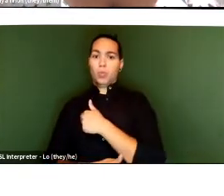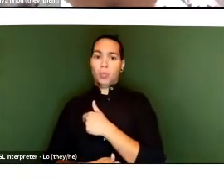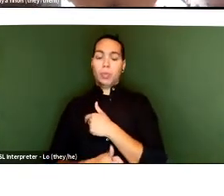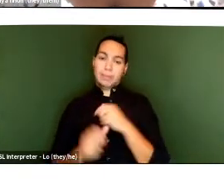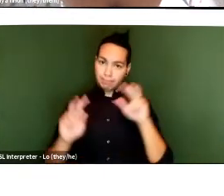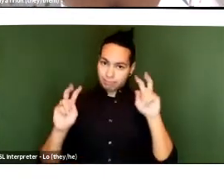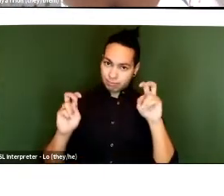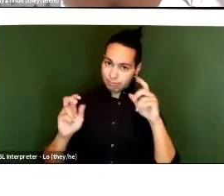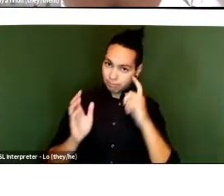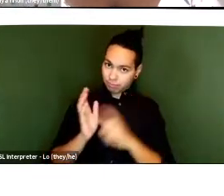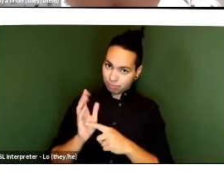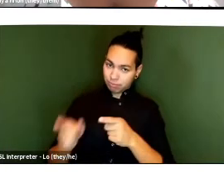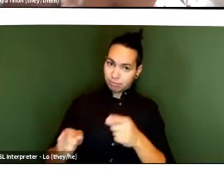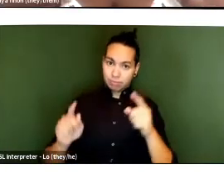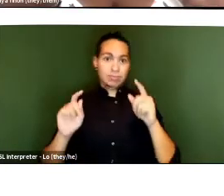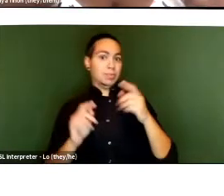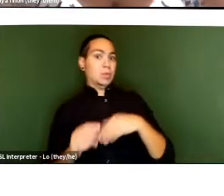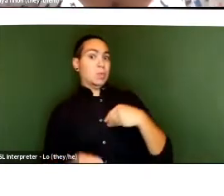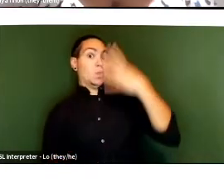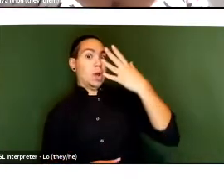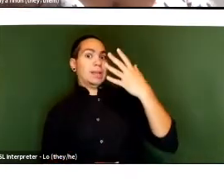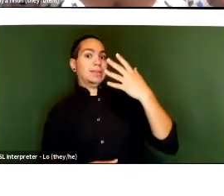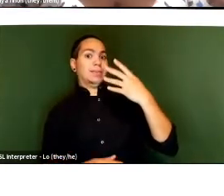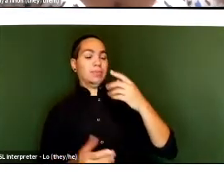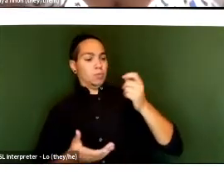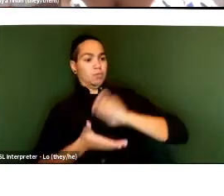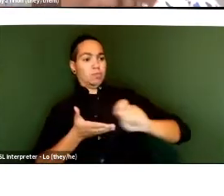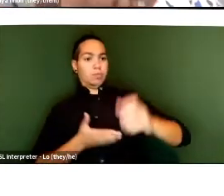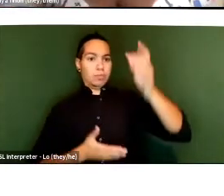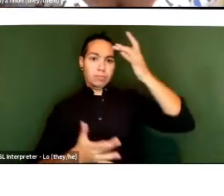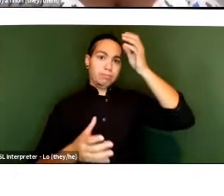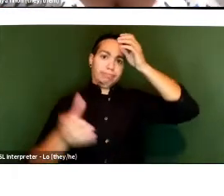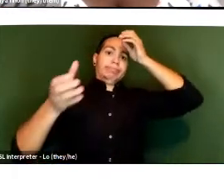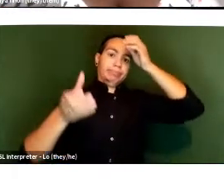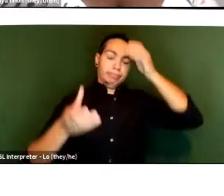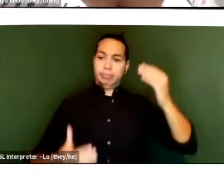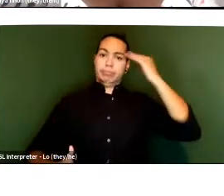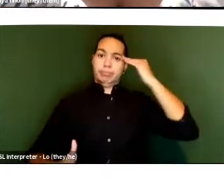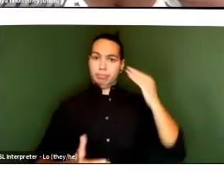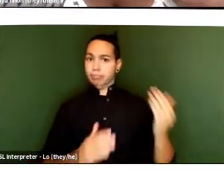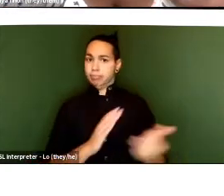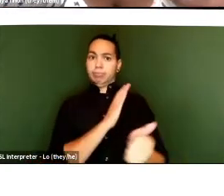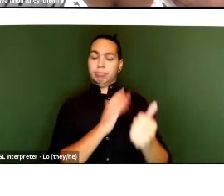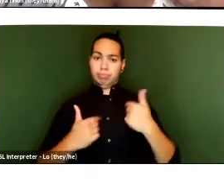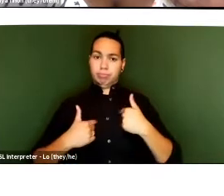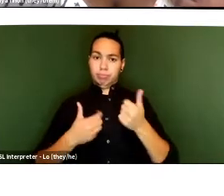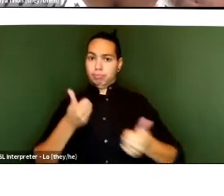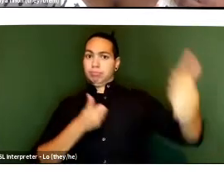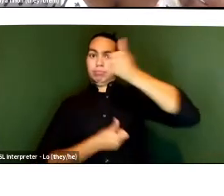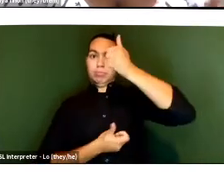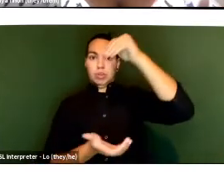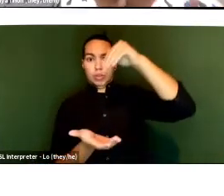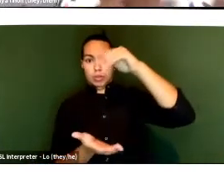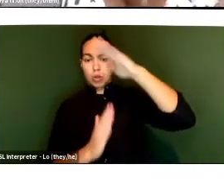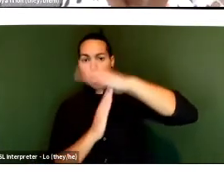air quotes because honestly, I don't care about white Europe. The groupings get darker until you reach the bottom of the page with